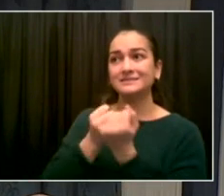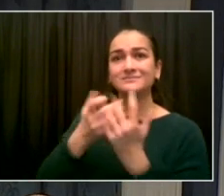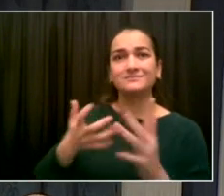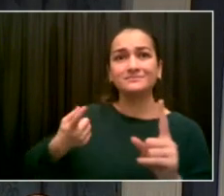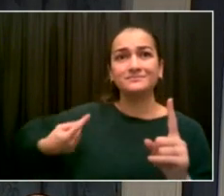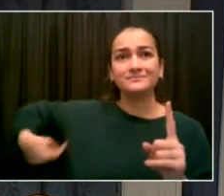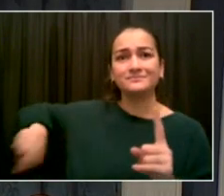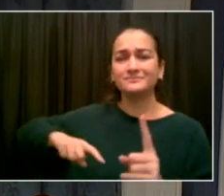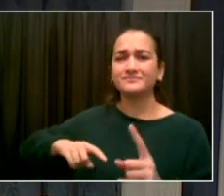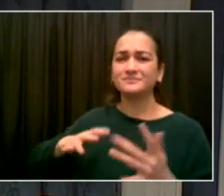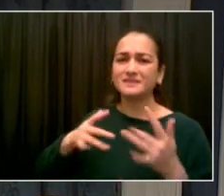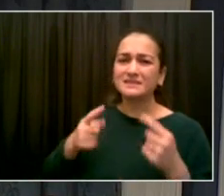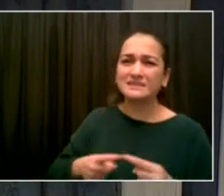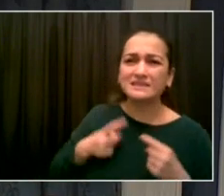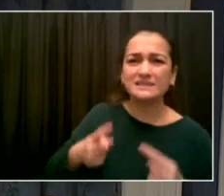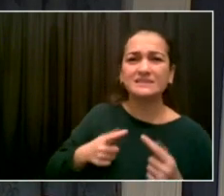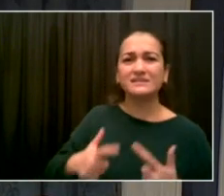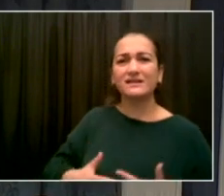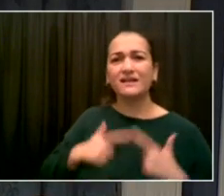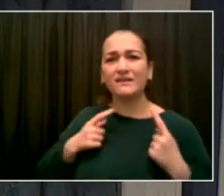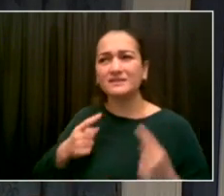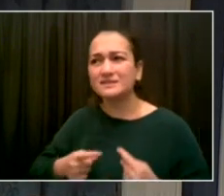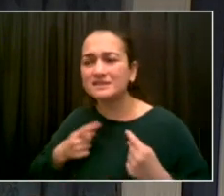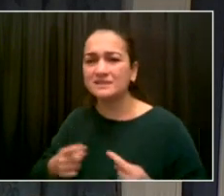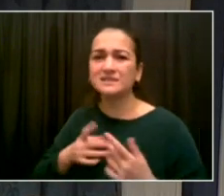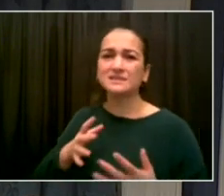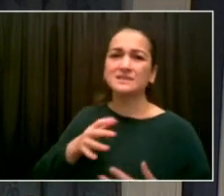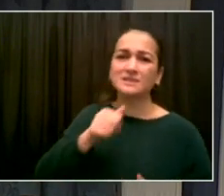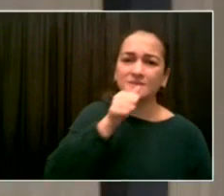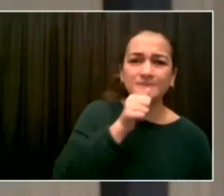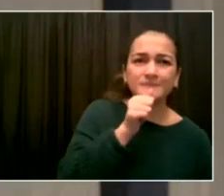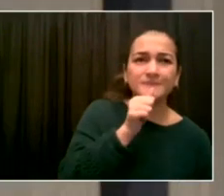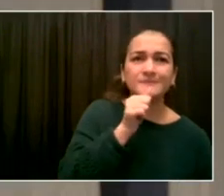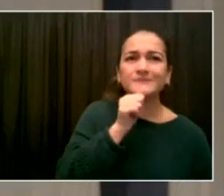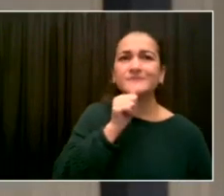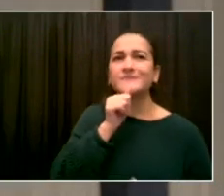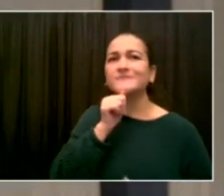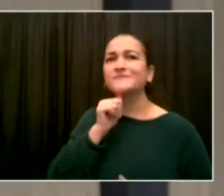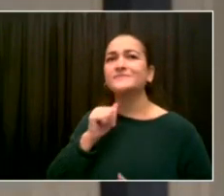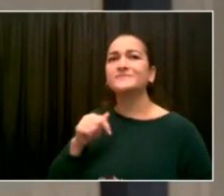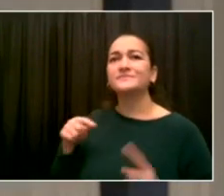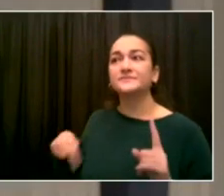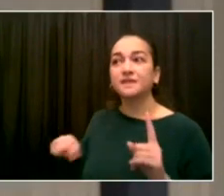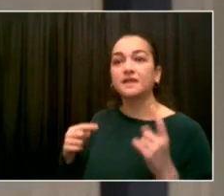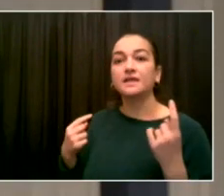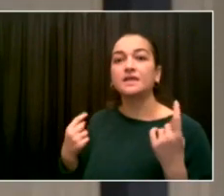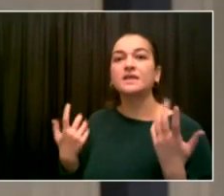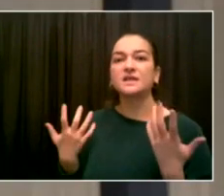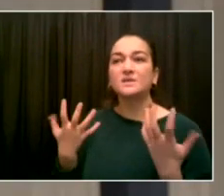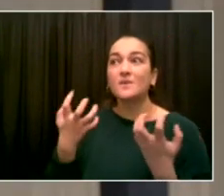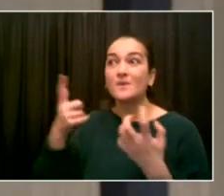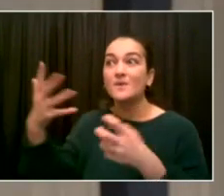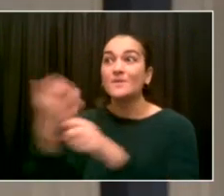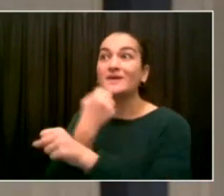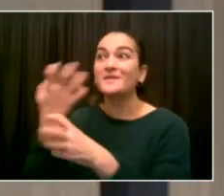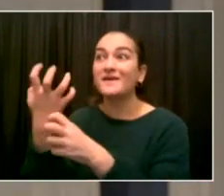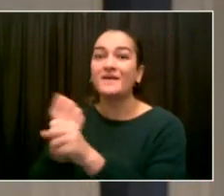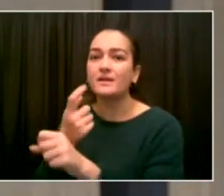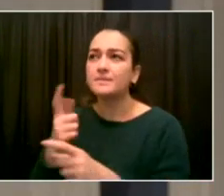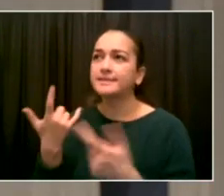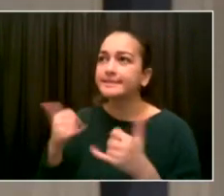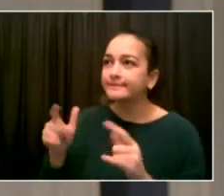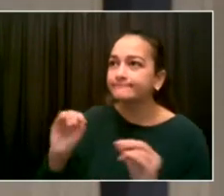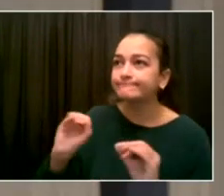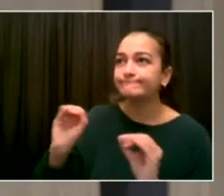Good start this season. Give us a good word. What are you seeing? Well, we're just a young group. We're still building day to day, but the thing about it, though, we're